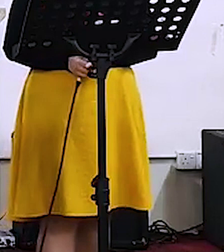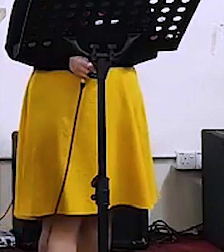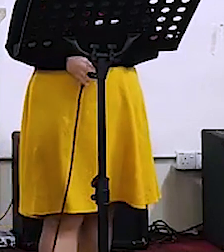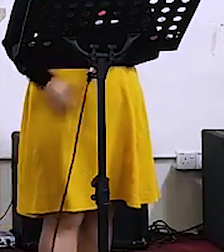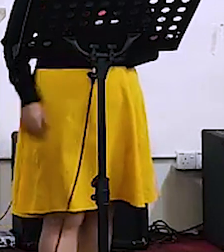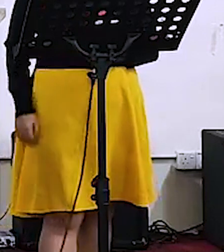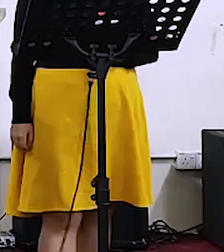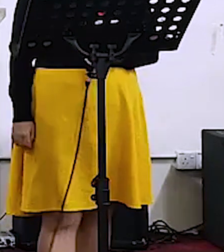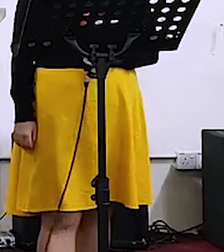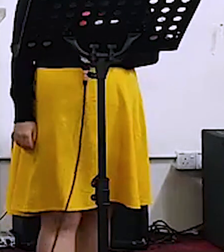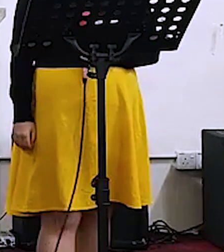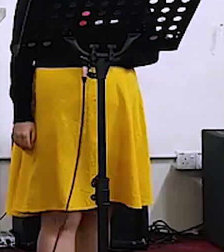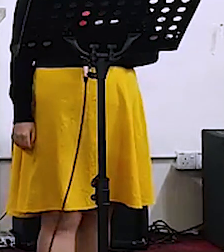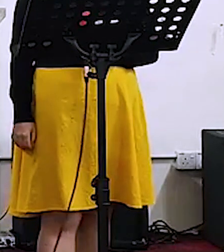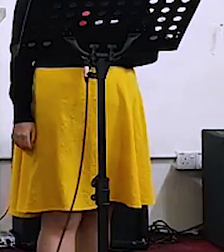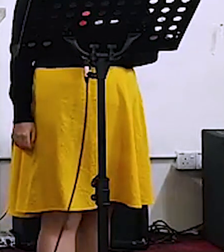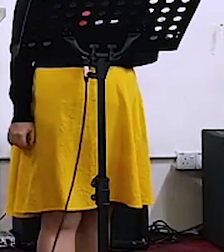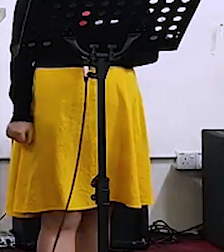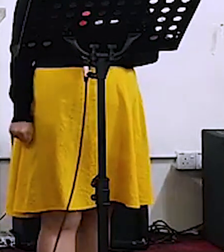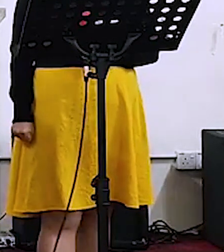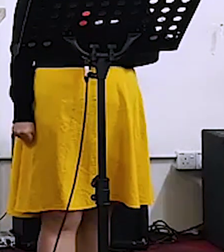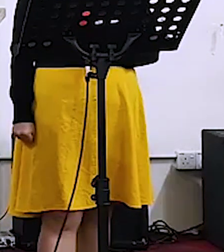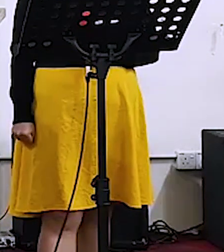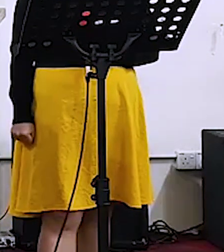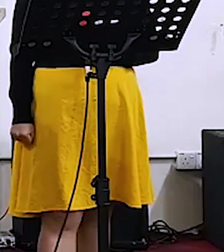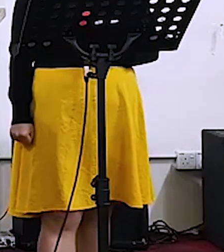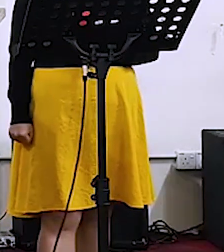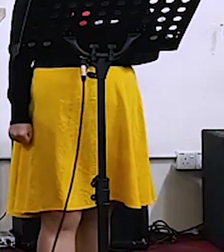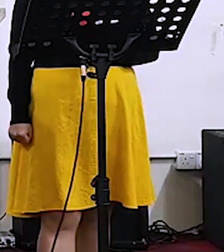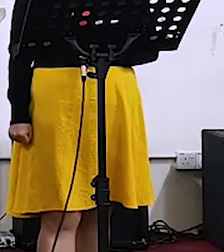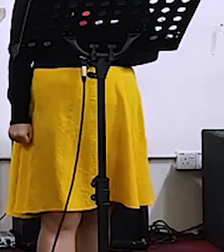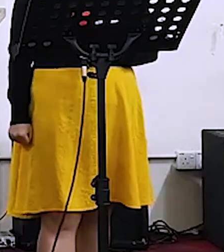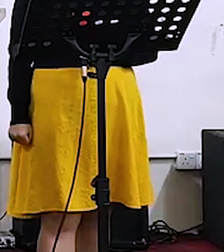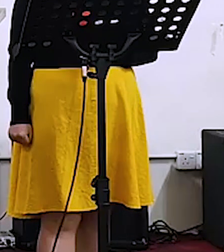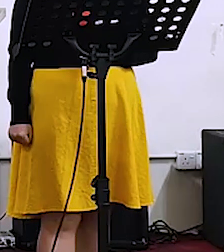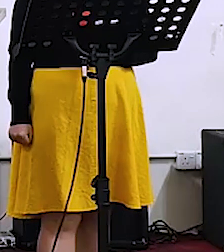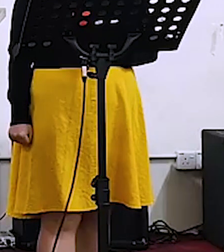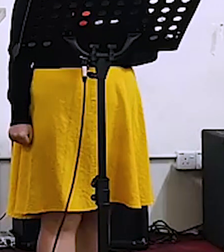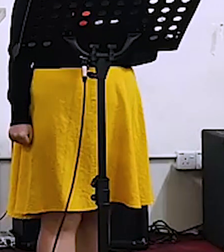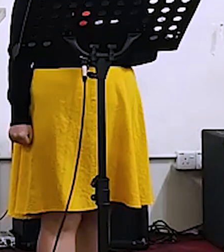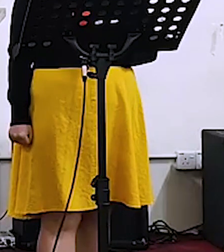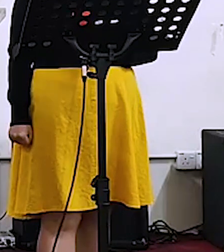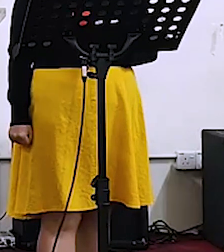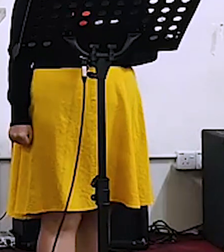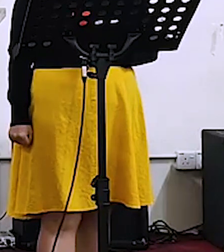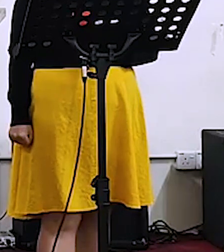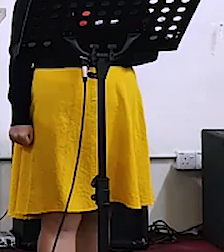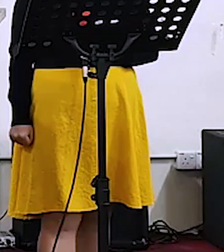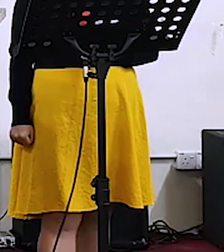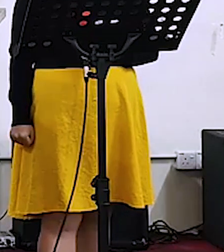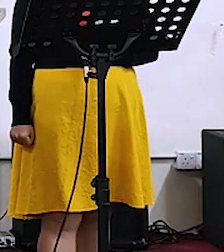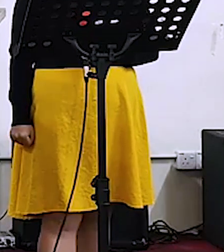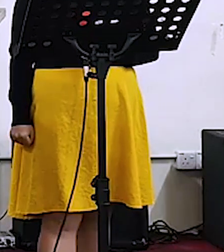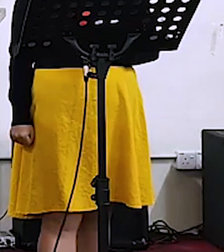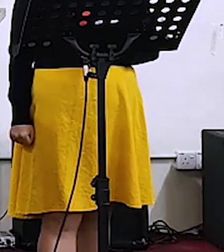in a relationship with Him for eternity. We as a human race. Okay? And it began with our forefathers and